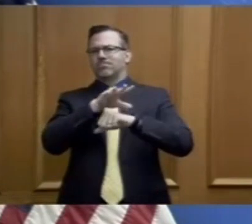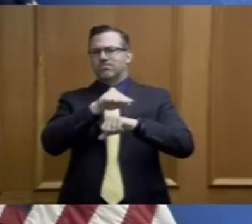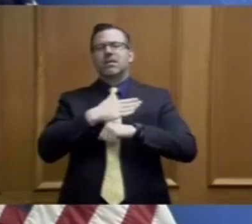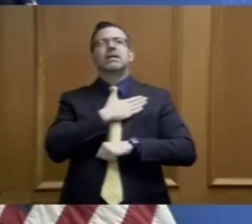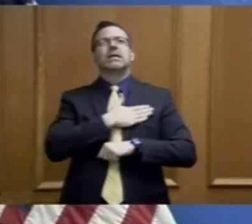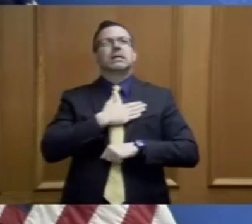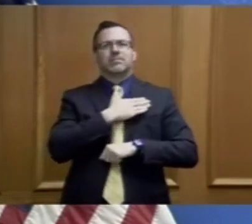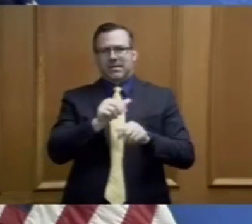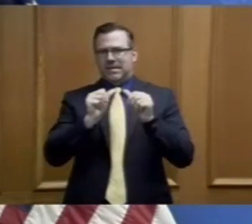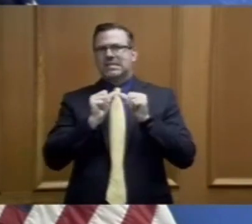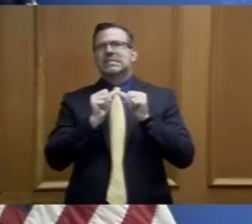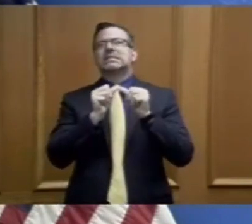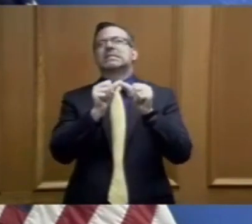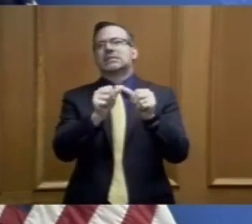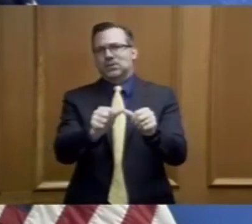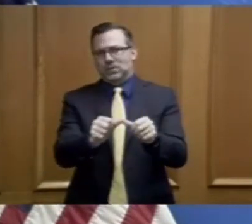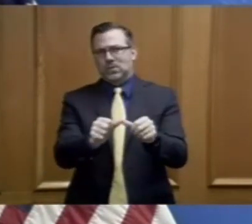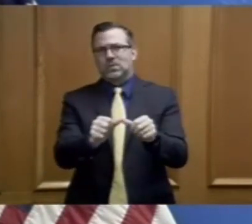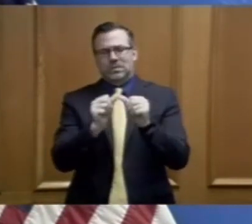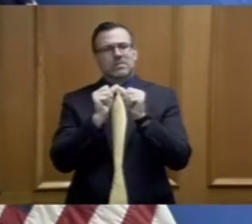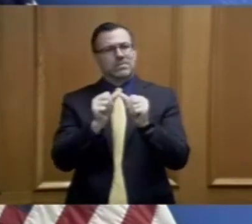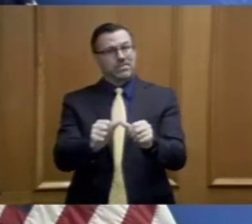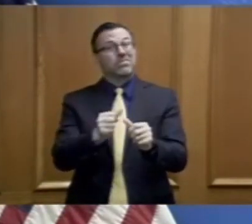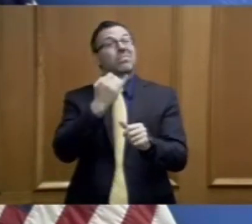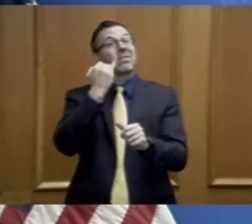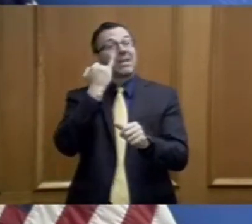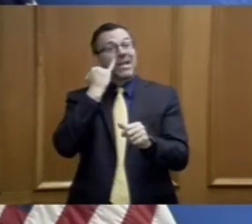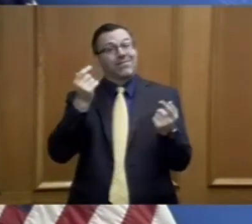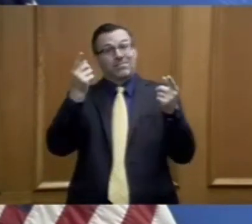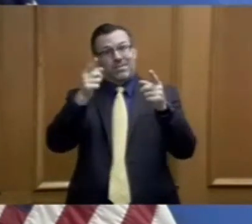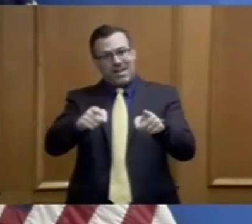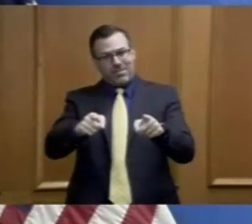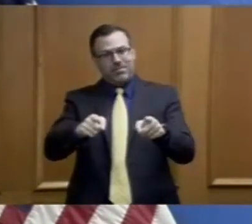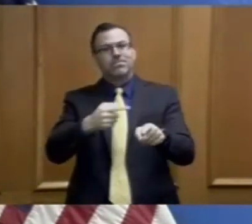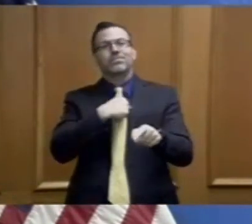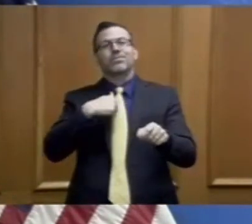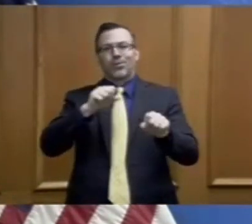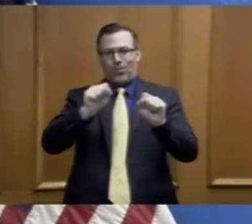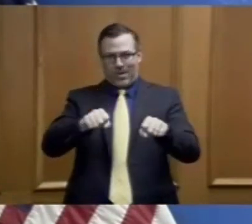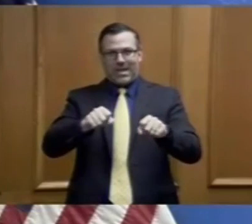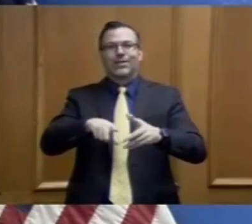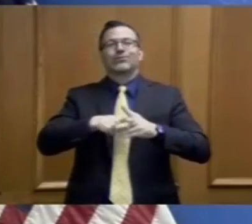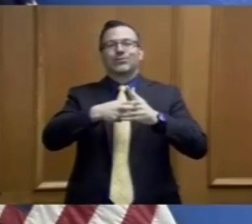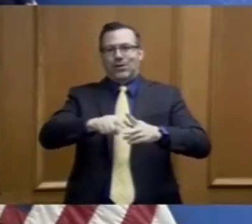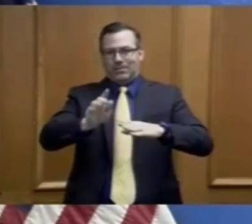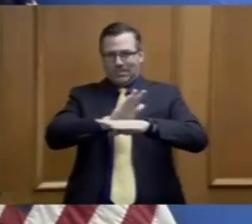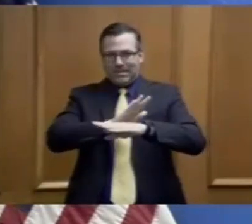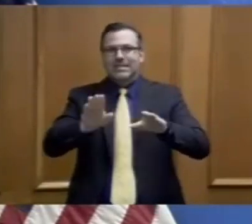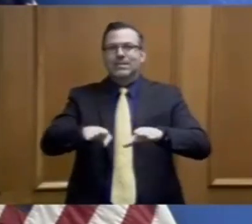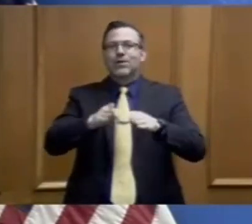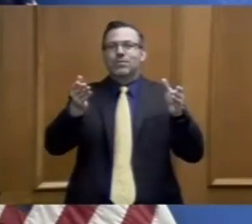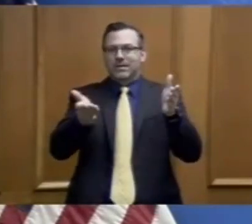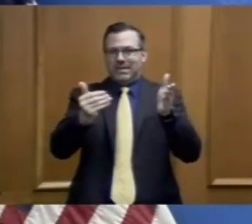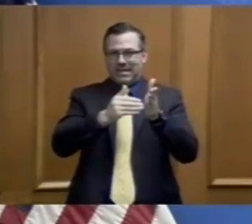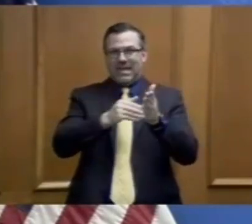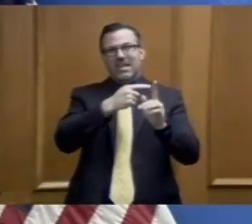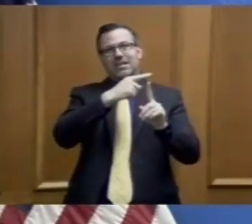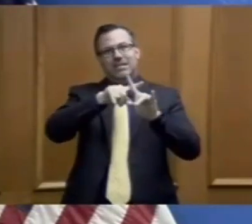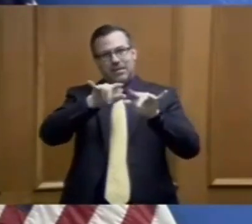up a little while longer, and if we can do that, we can rebuild livelihoods while we continue to save